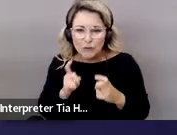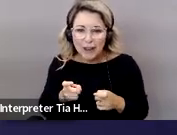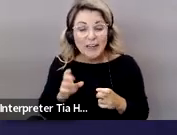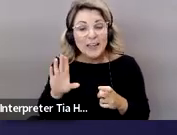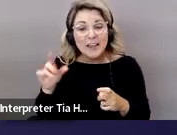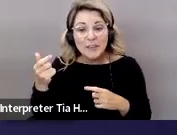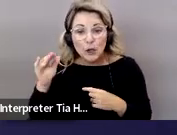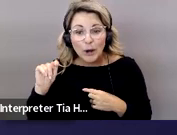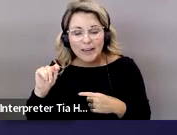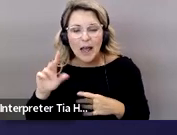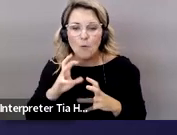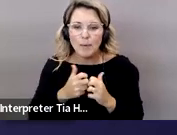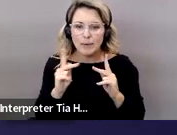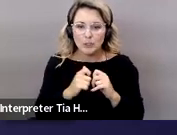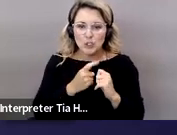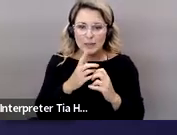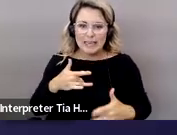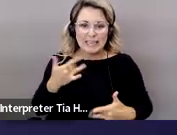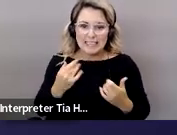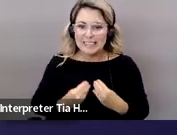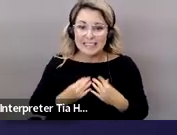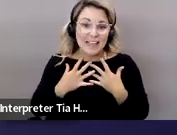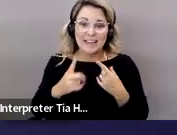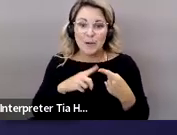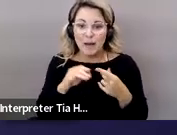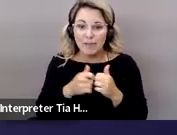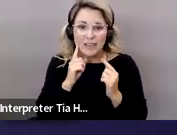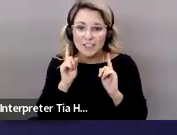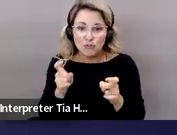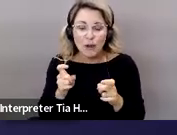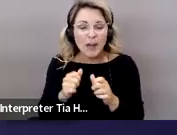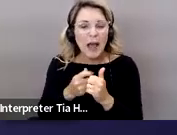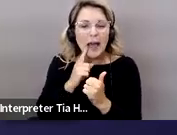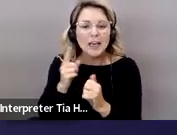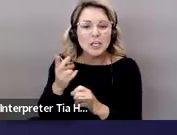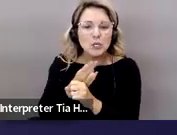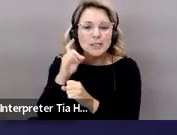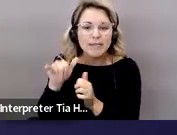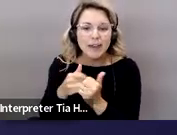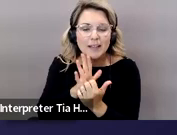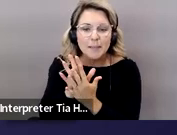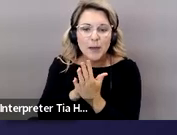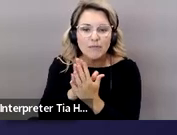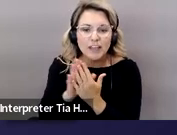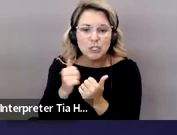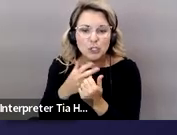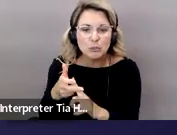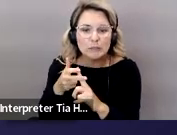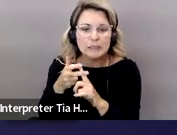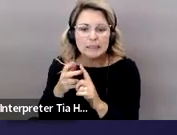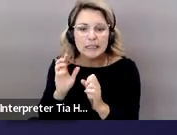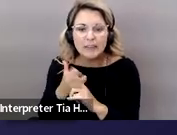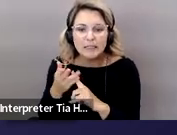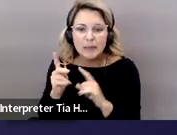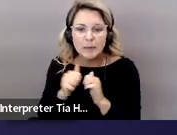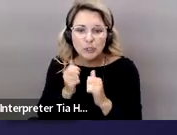team. And so I really use it as a motivational tool to bring our partners on board. Yeah,